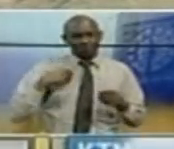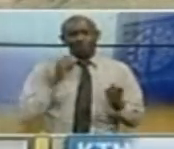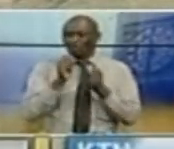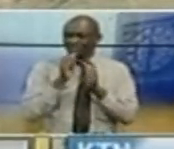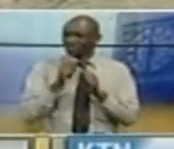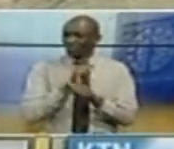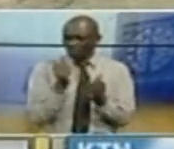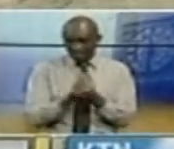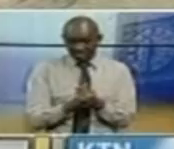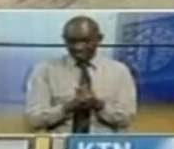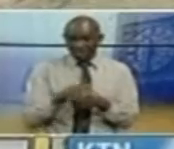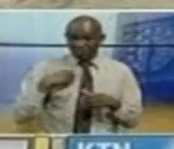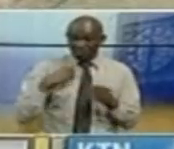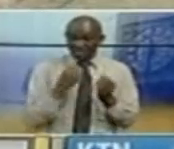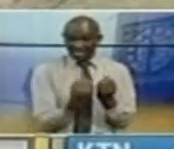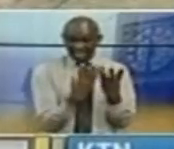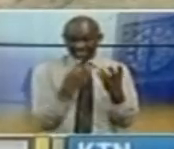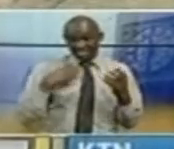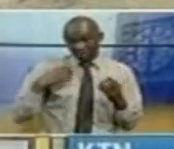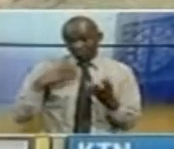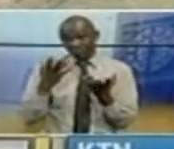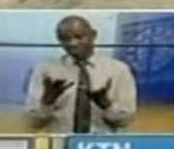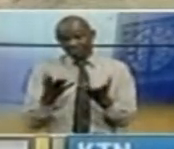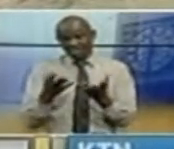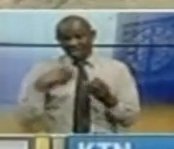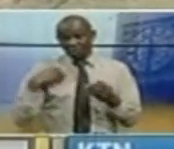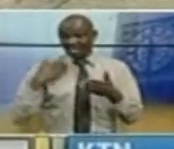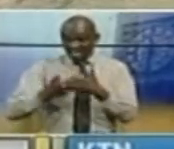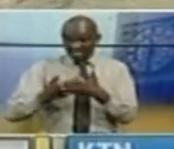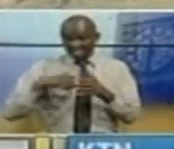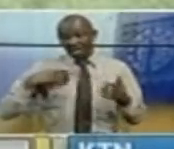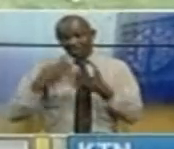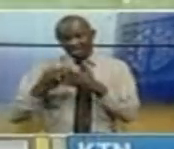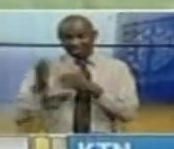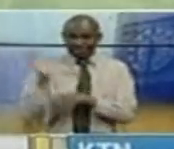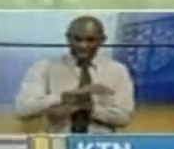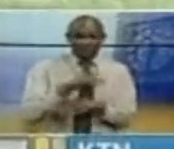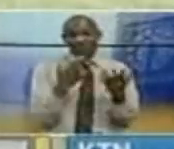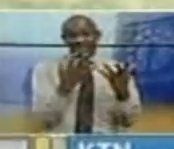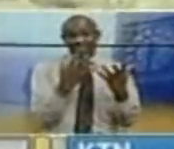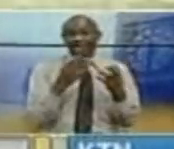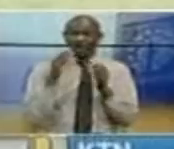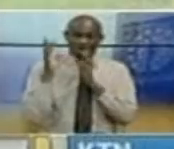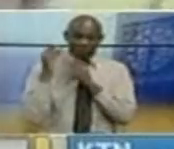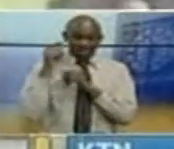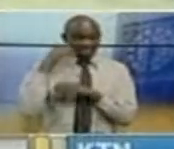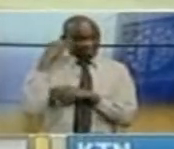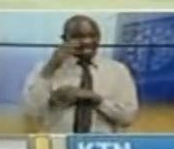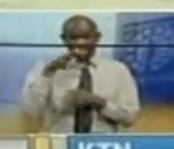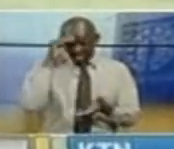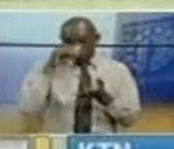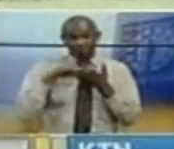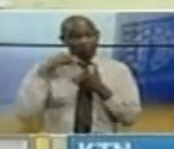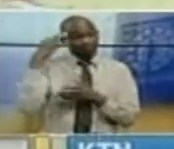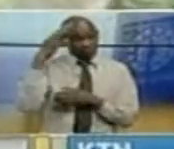competitions, from grass to grace, then grace to grass. a lesson hopefully for the future and